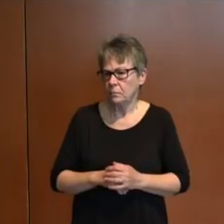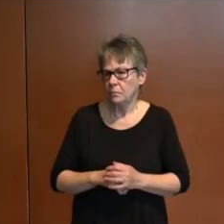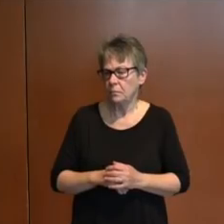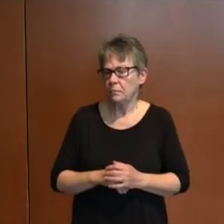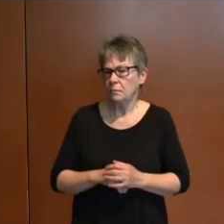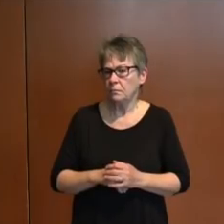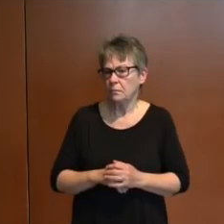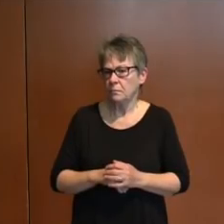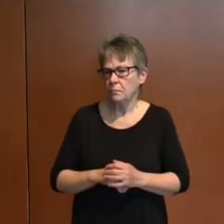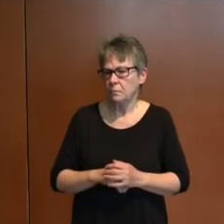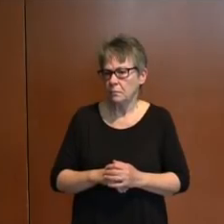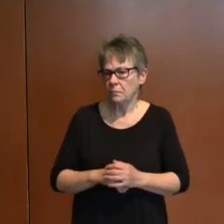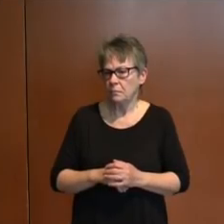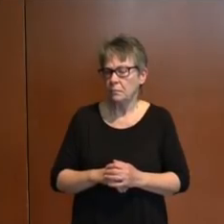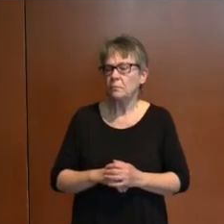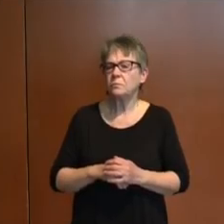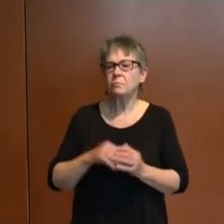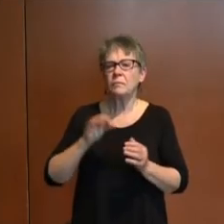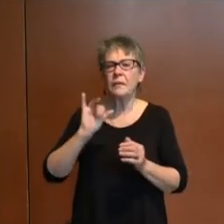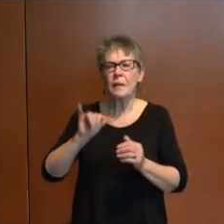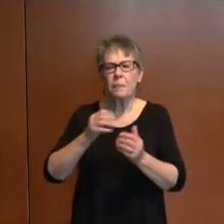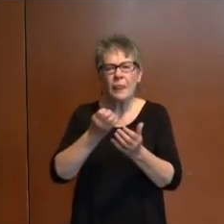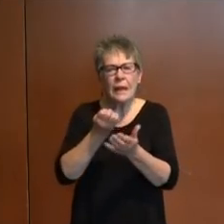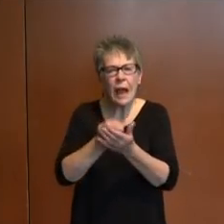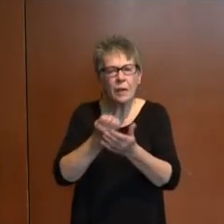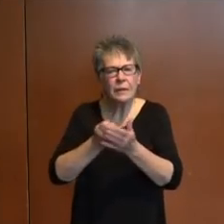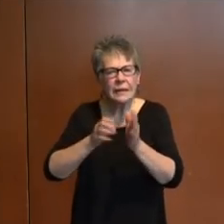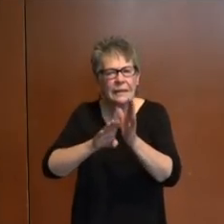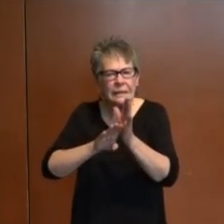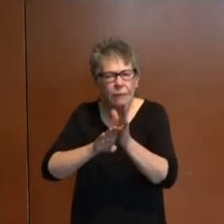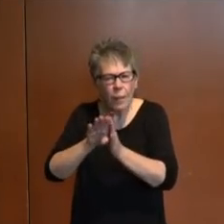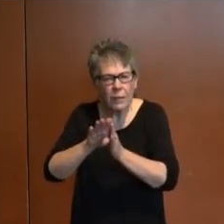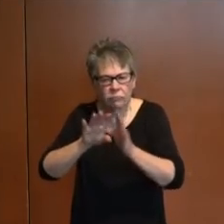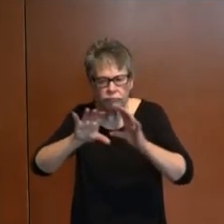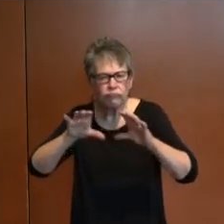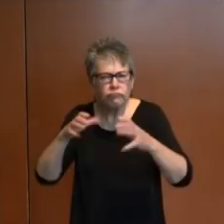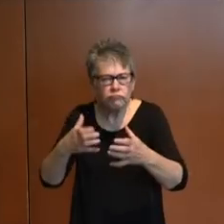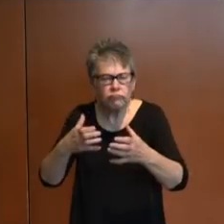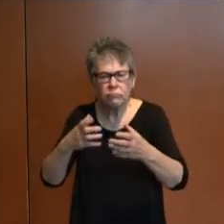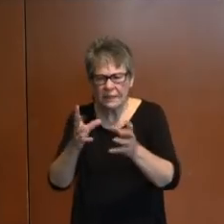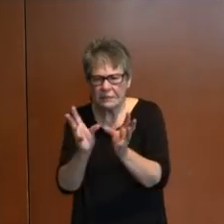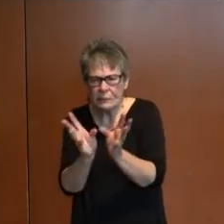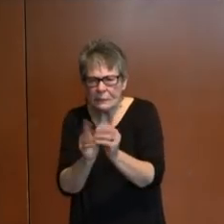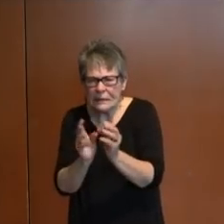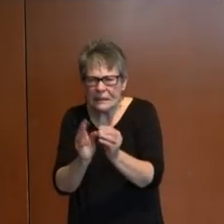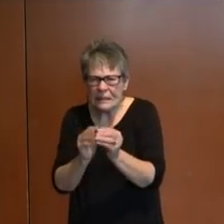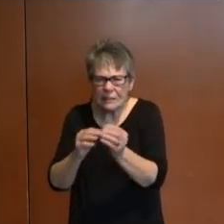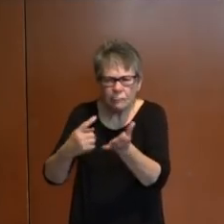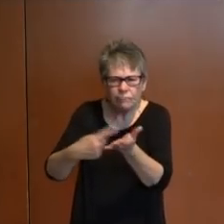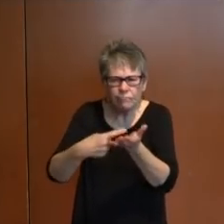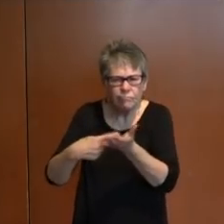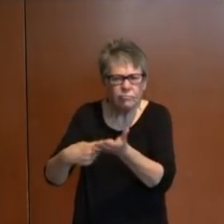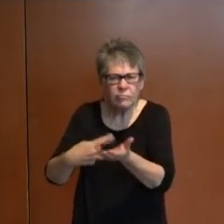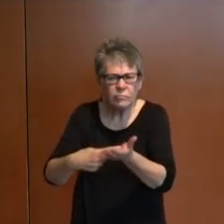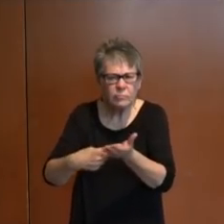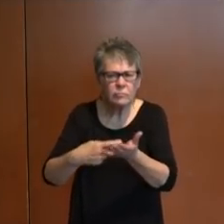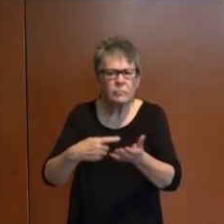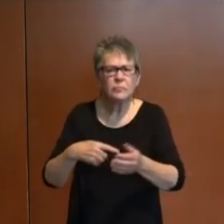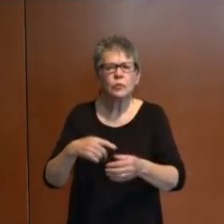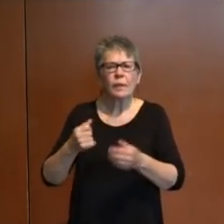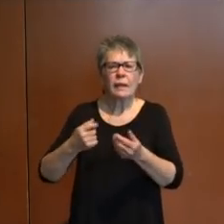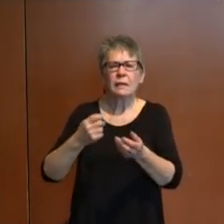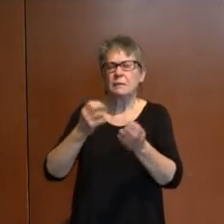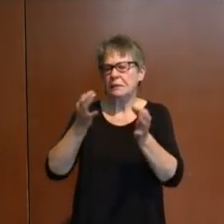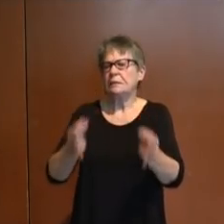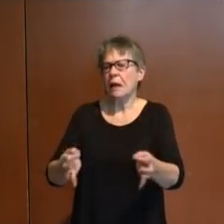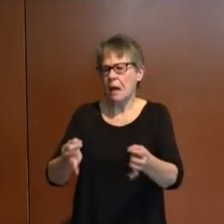distancing and met via conference call to approve an initial $75 million program to help stabilize the